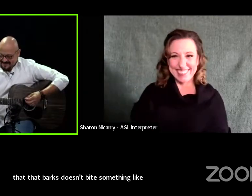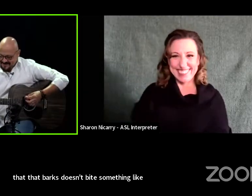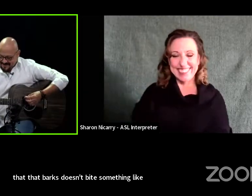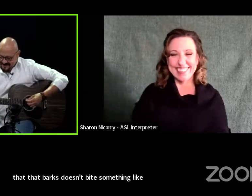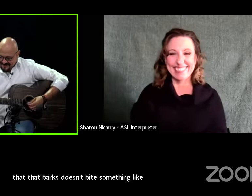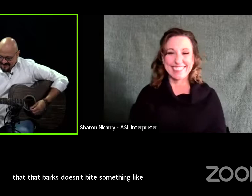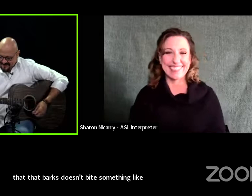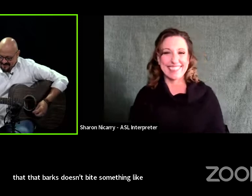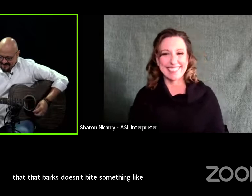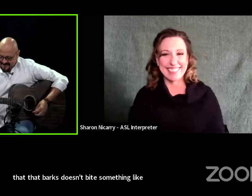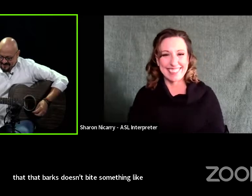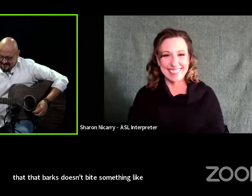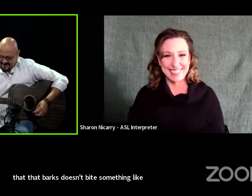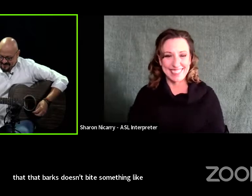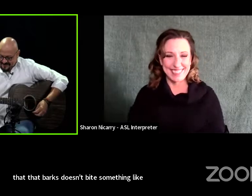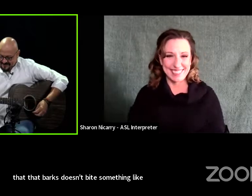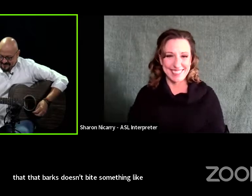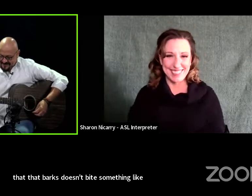And